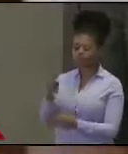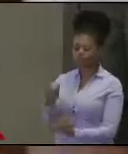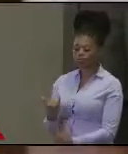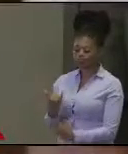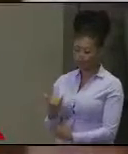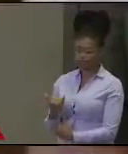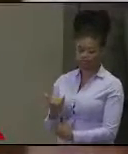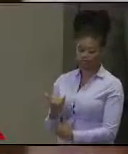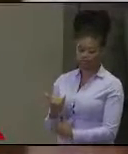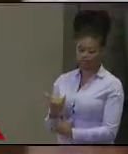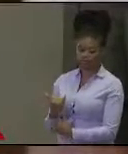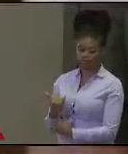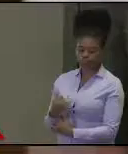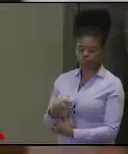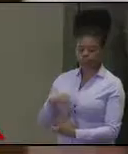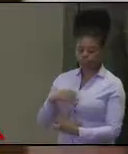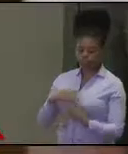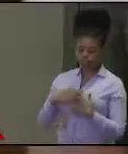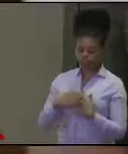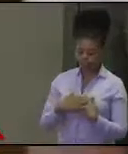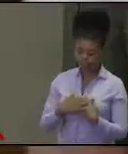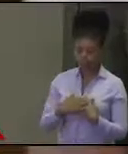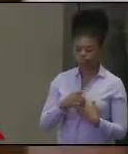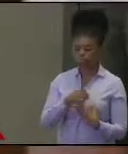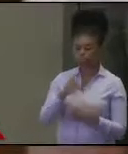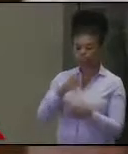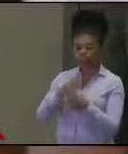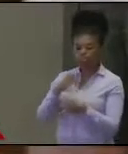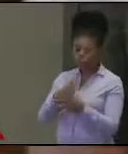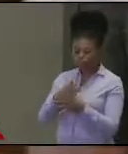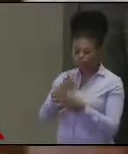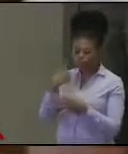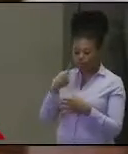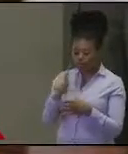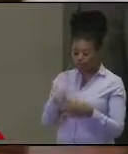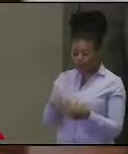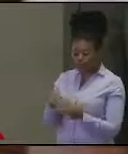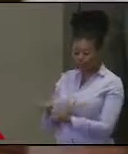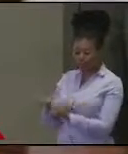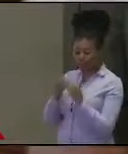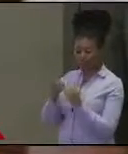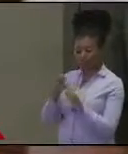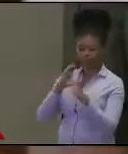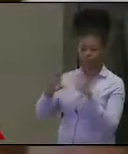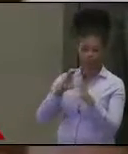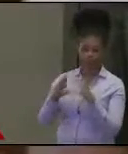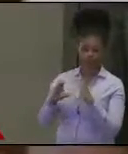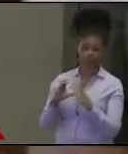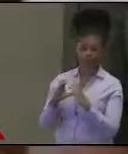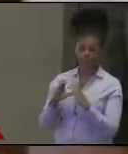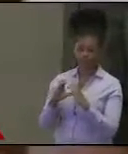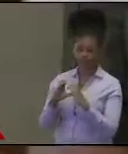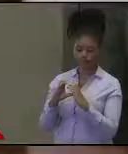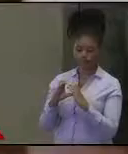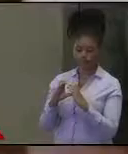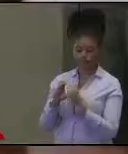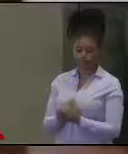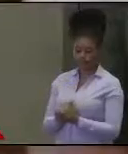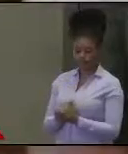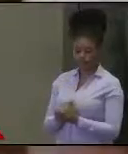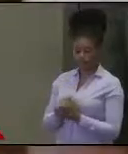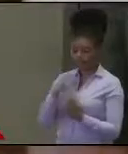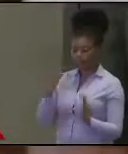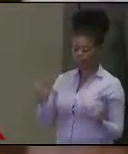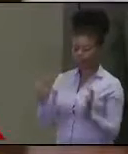today. I appreciate your commitment and effort in steering this critical conversation. Our unit and